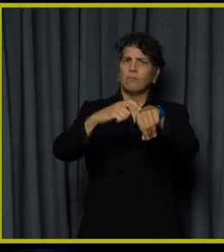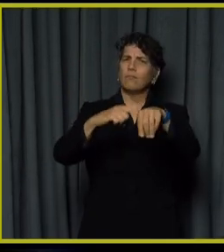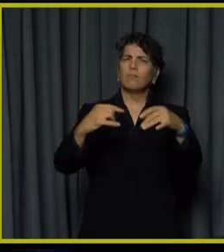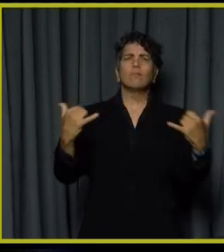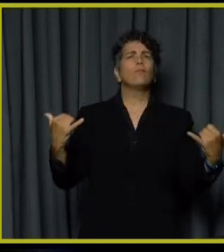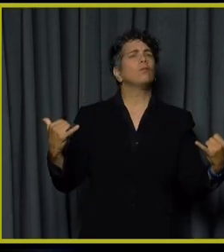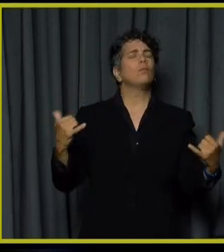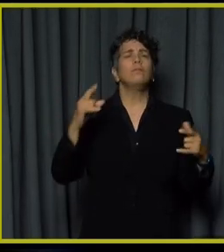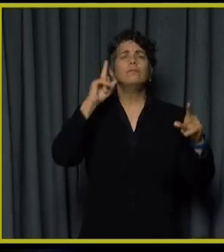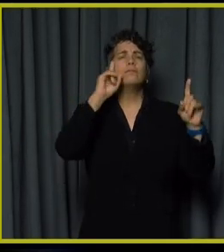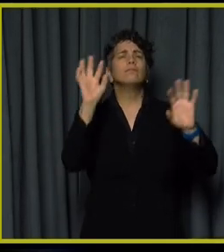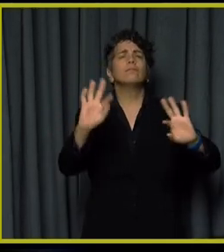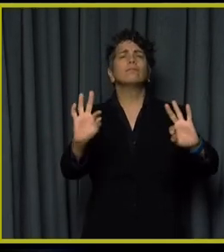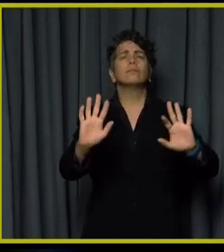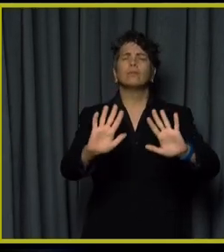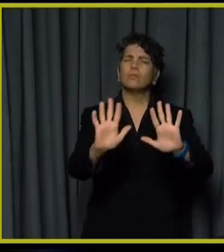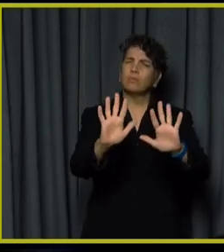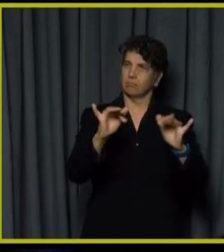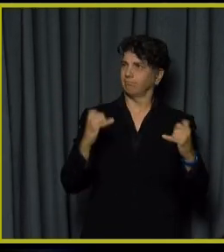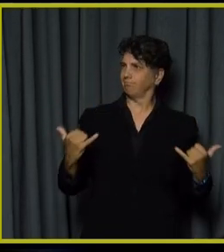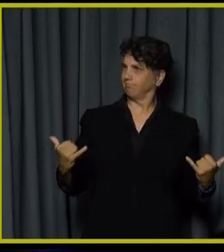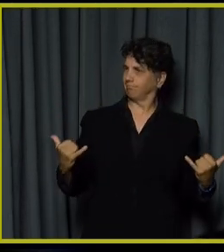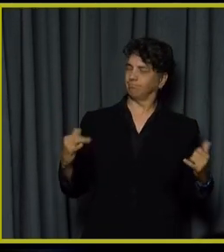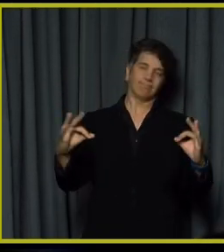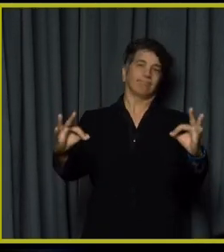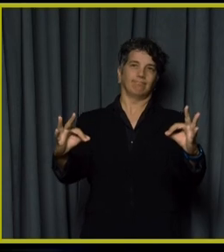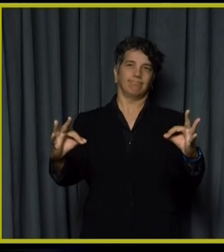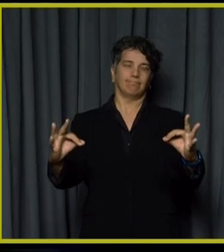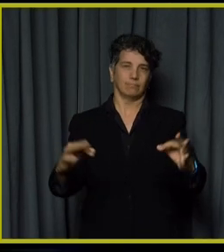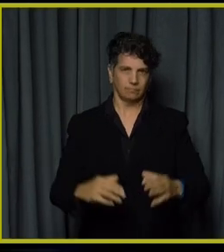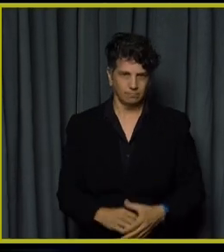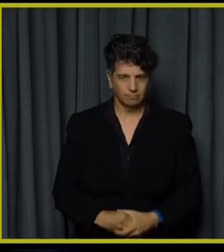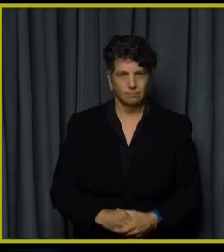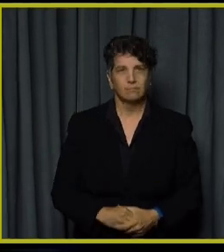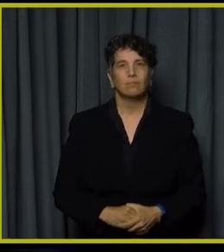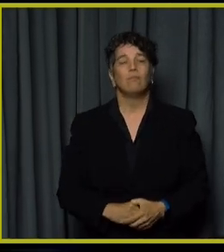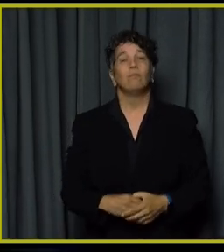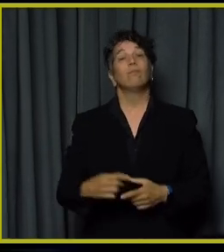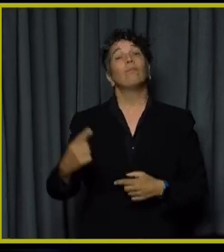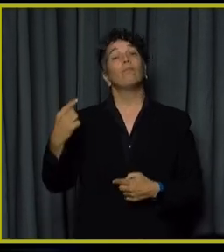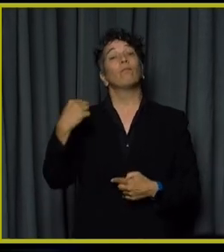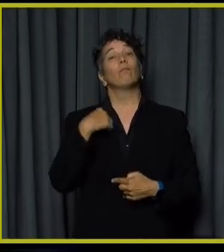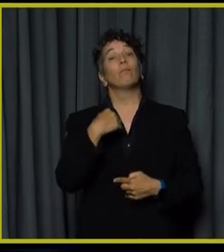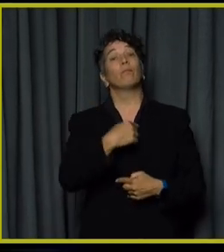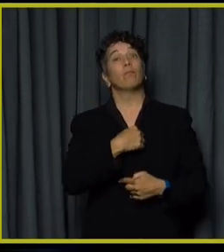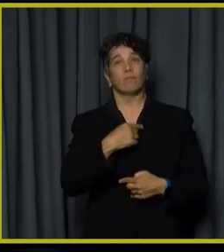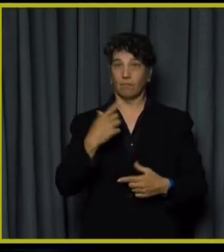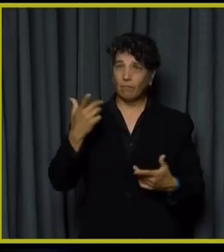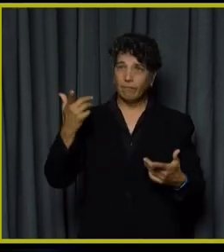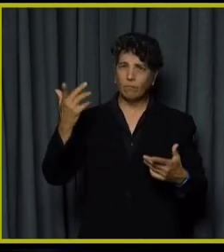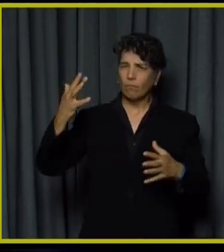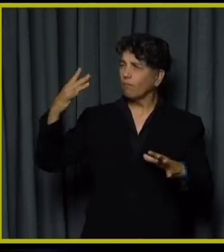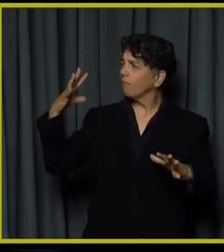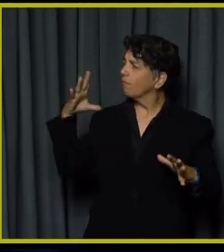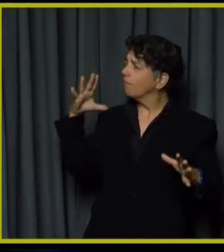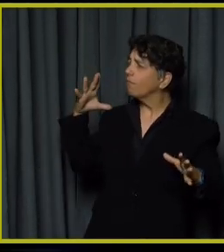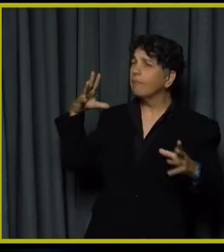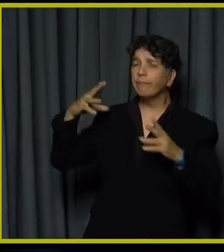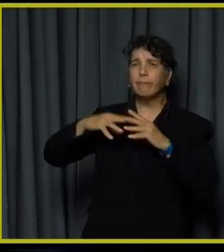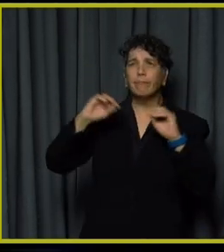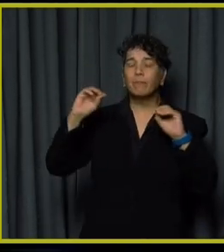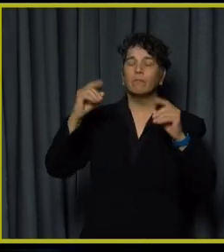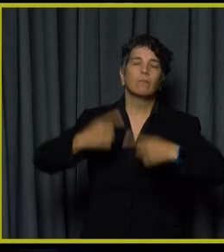important. We are way overdue in America for a solid reckoning that brings everyone closer